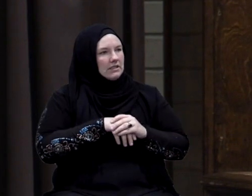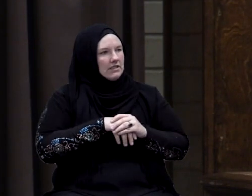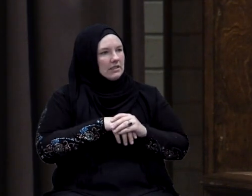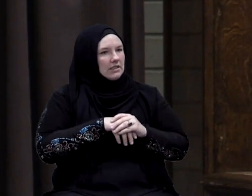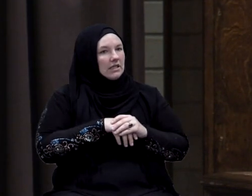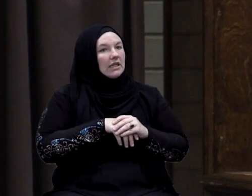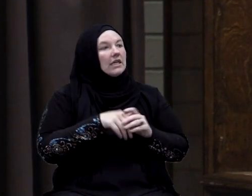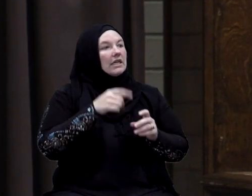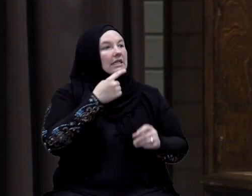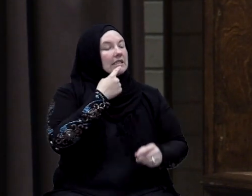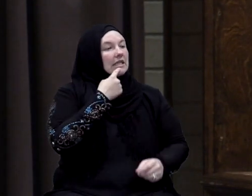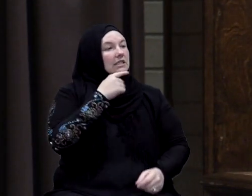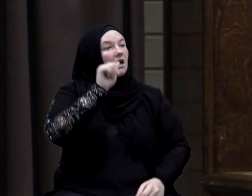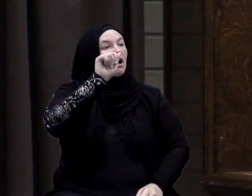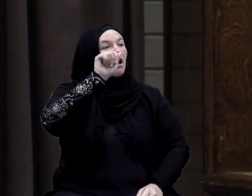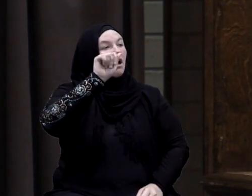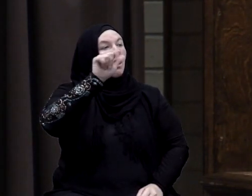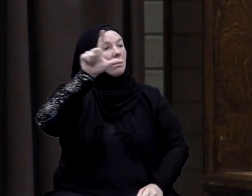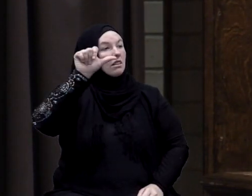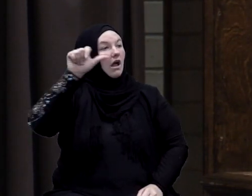Allahu Akbar.